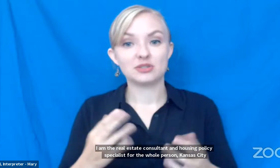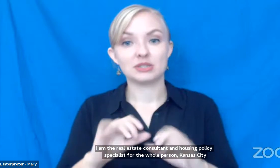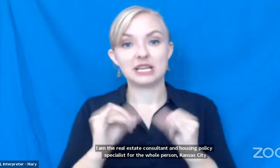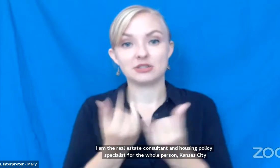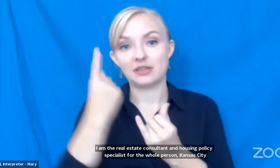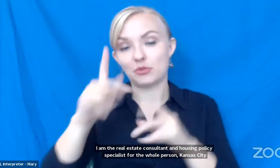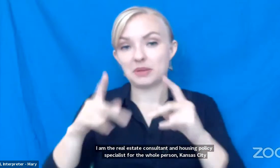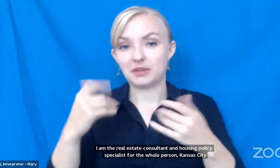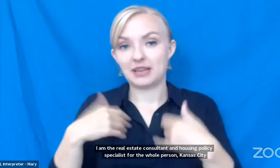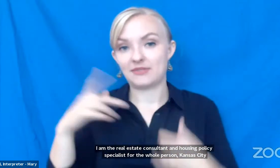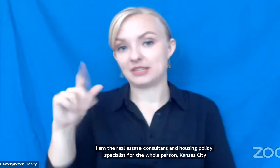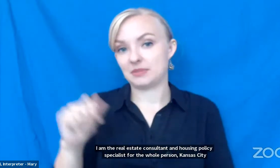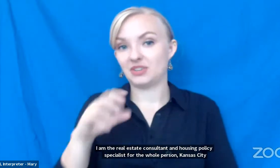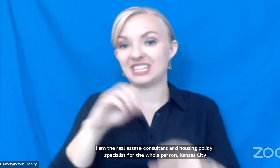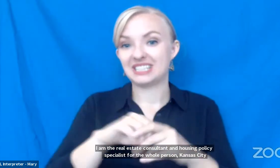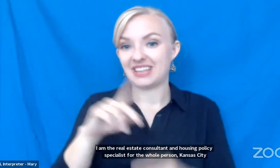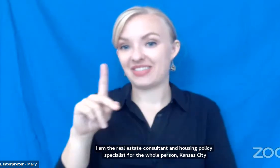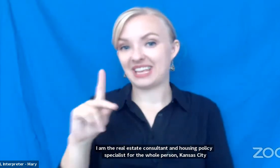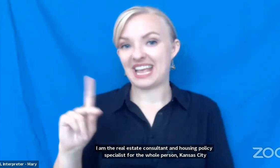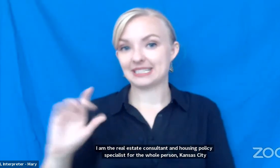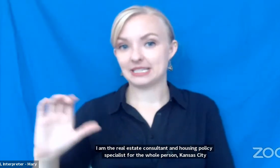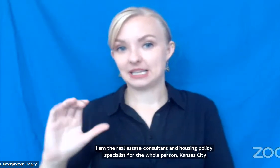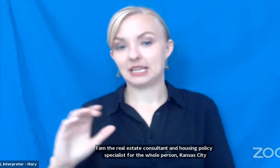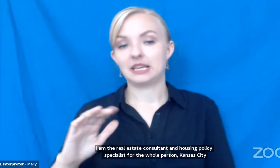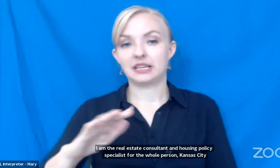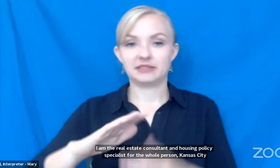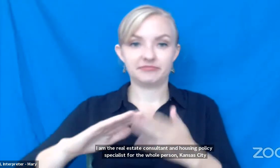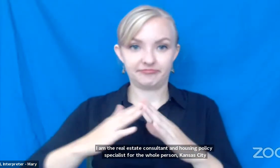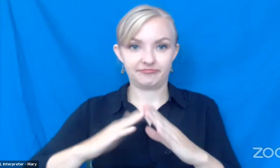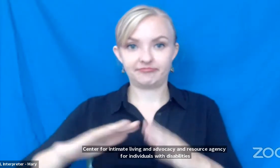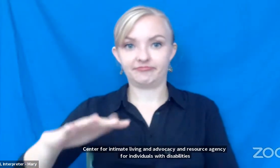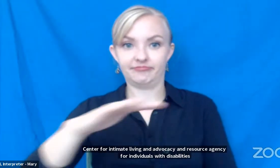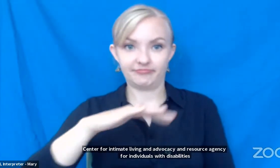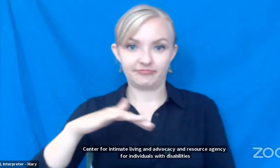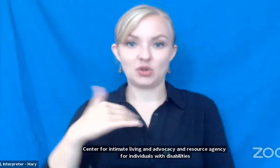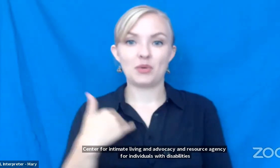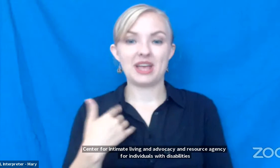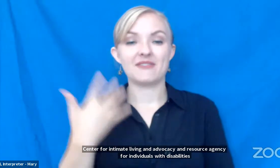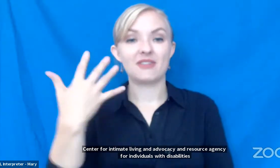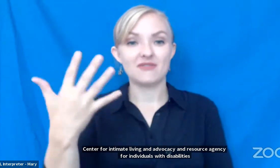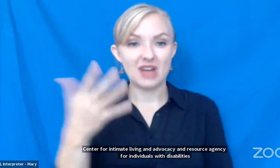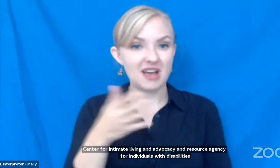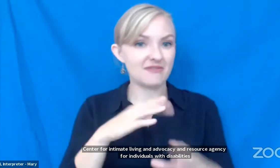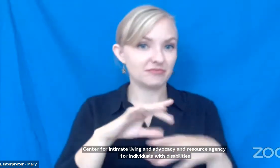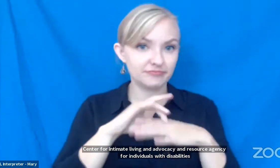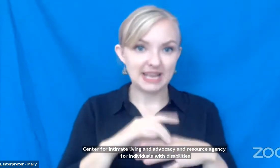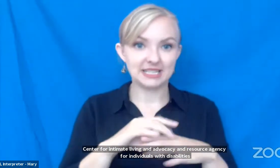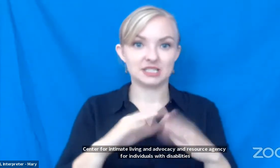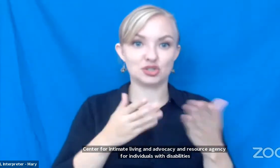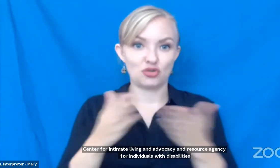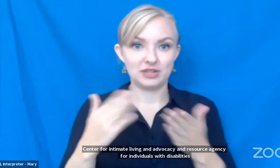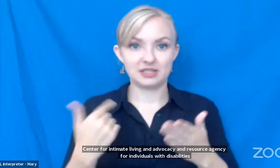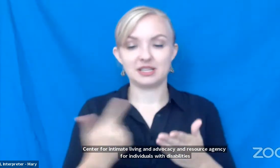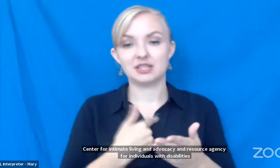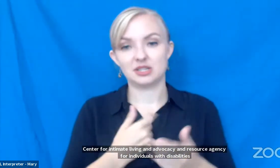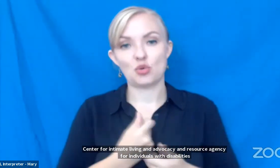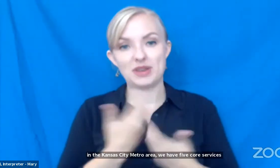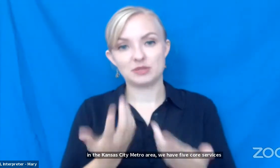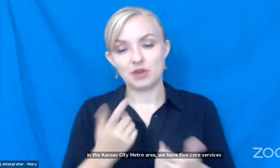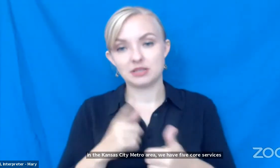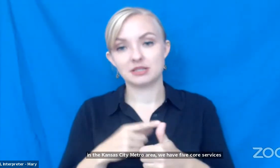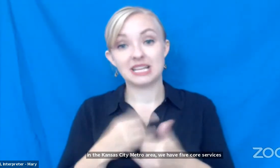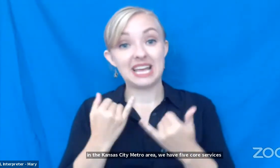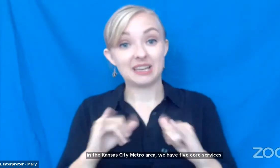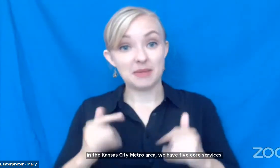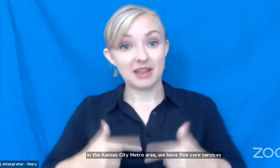with disabilities in the Kansas City metro area. We have 5 core services that we often express, which include